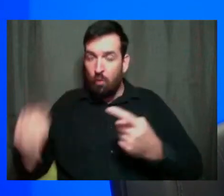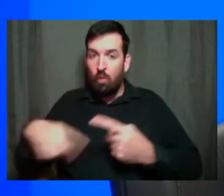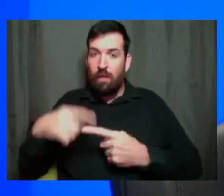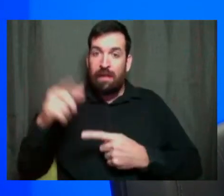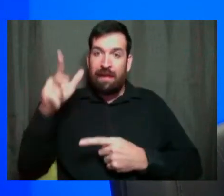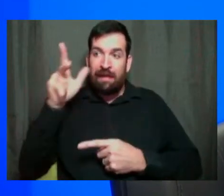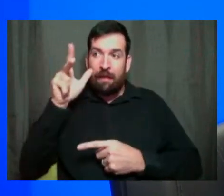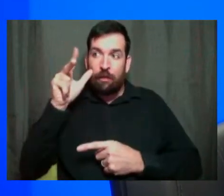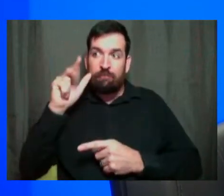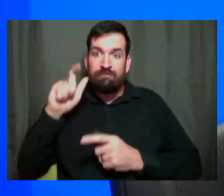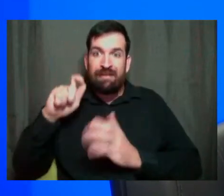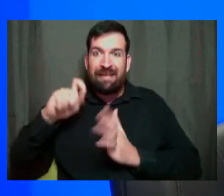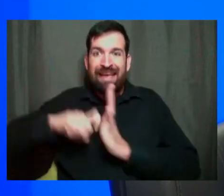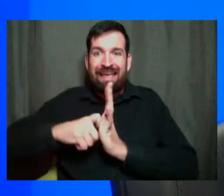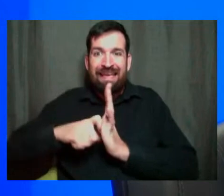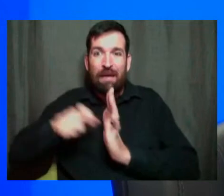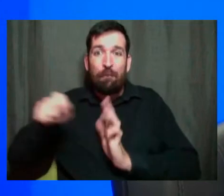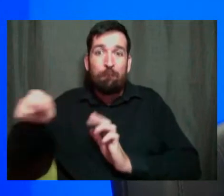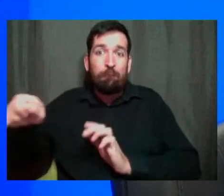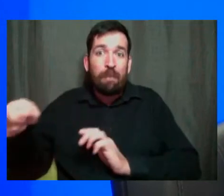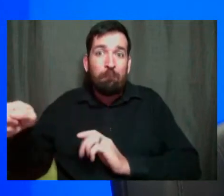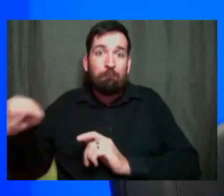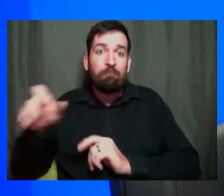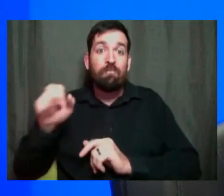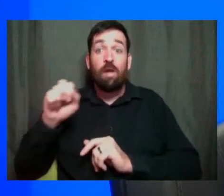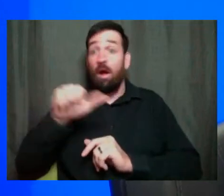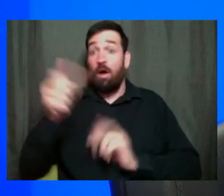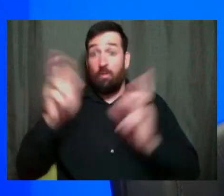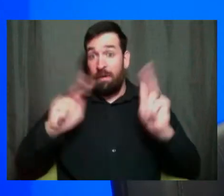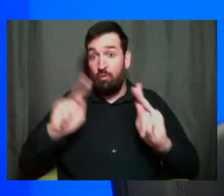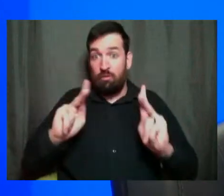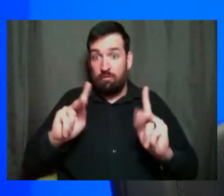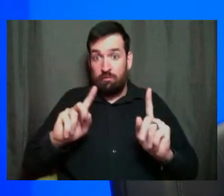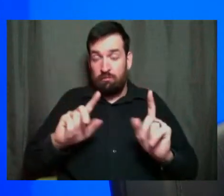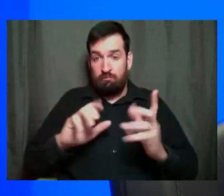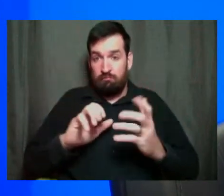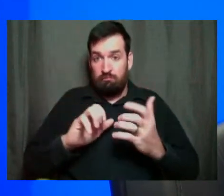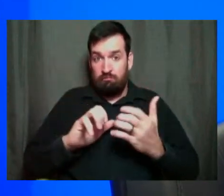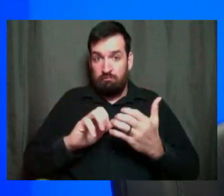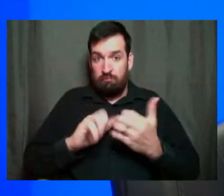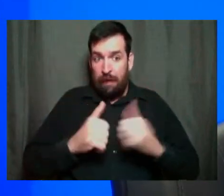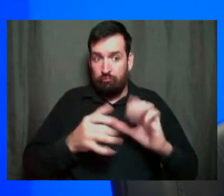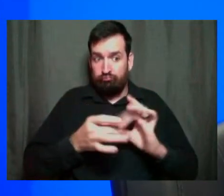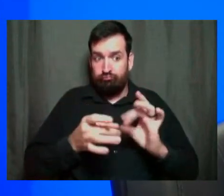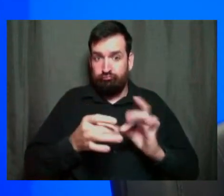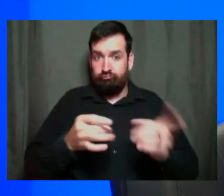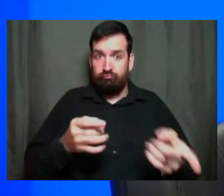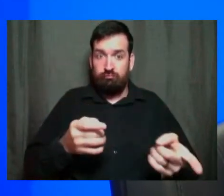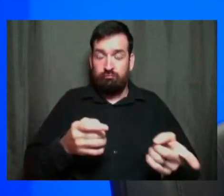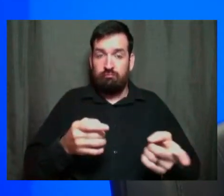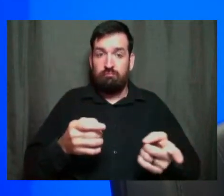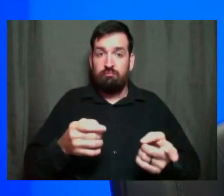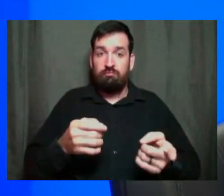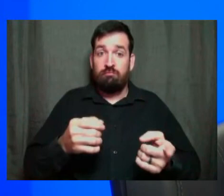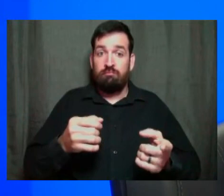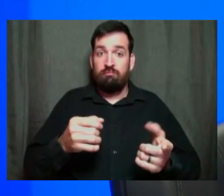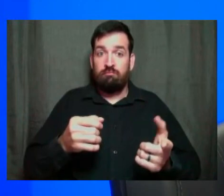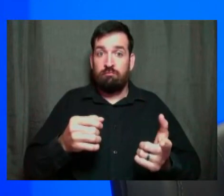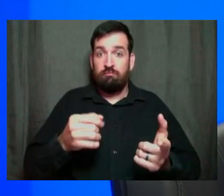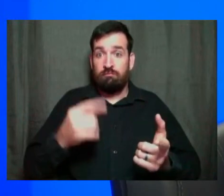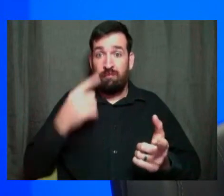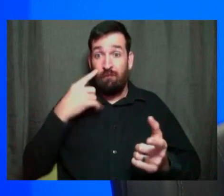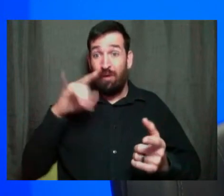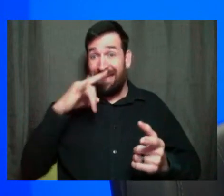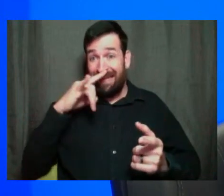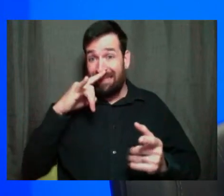front door, and other patients, you literally, about the only thing you can kind of consistently say about that arousal threshold for kids is much higher.